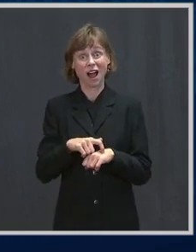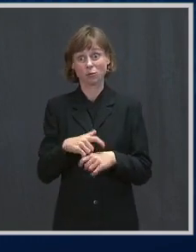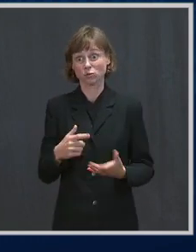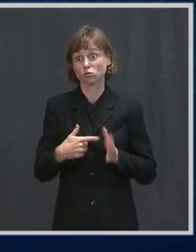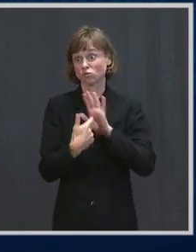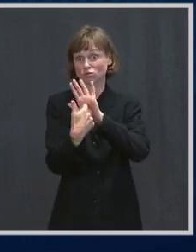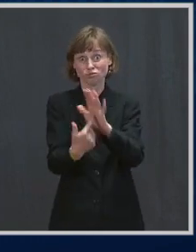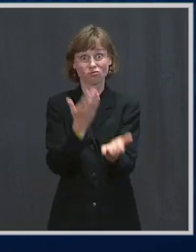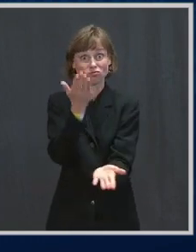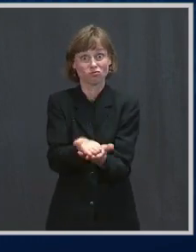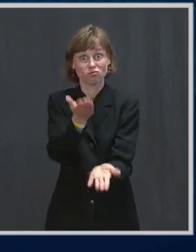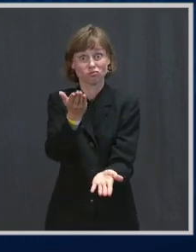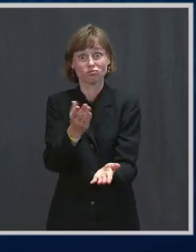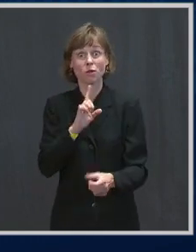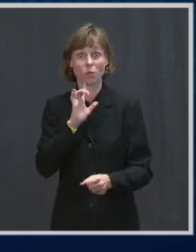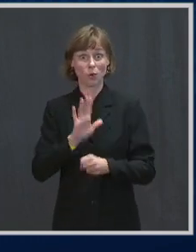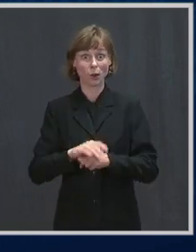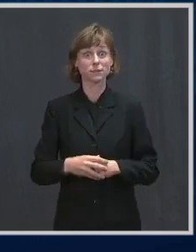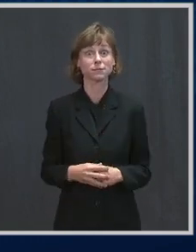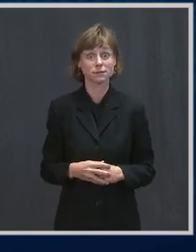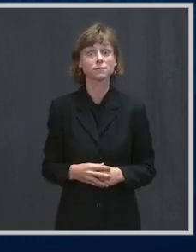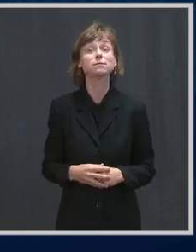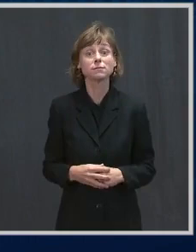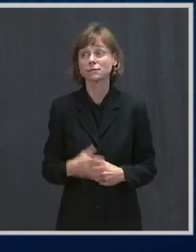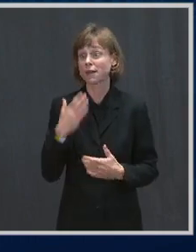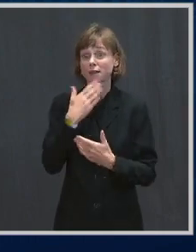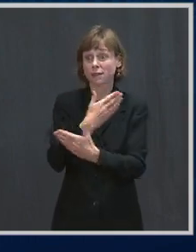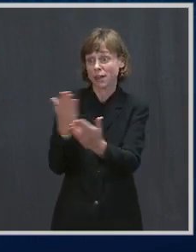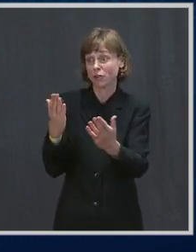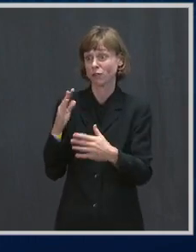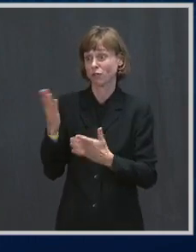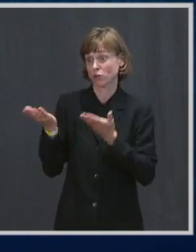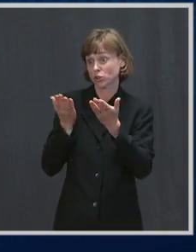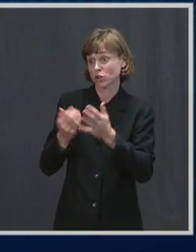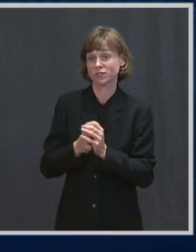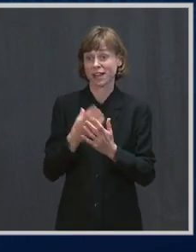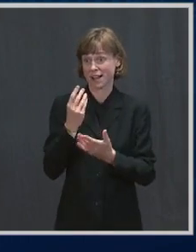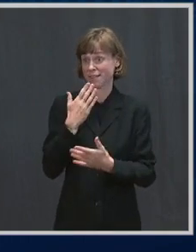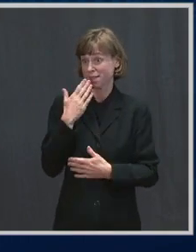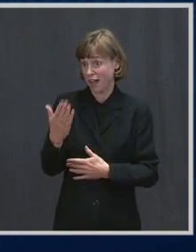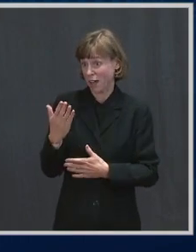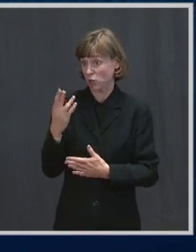thank you all for your service. And Secretary Blinken, thank you for your leadership.